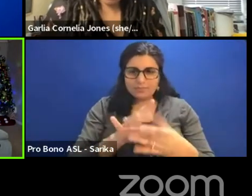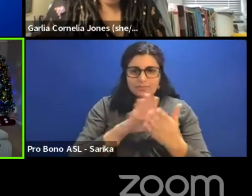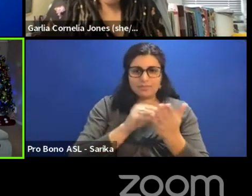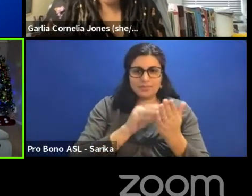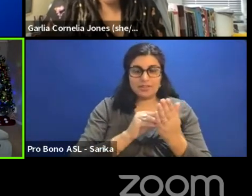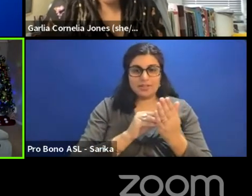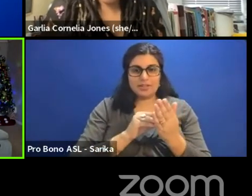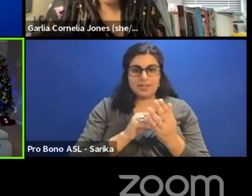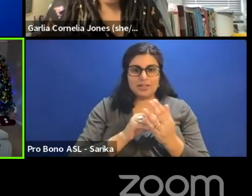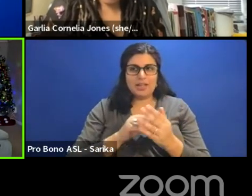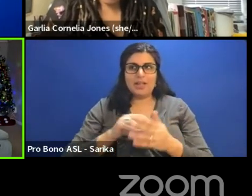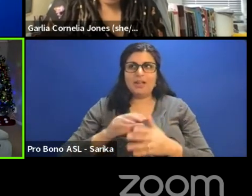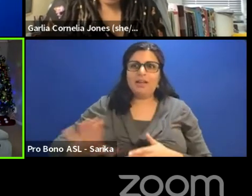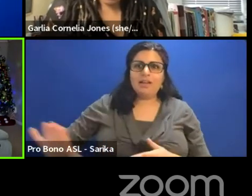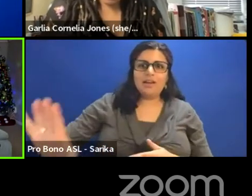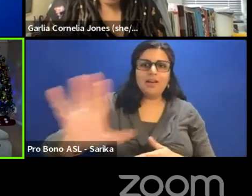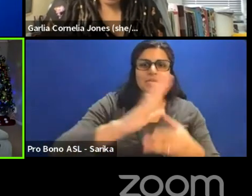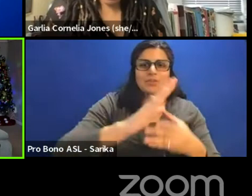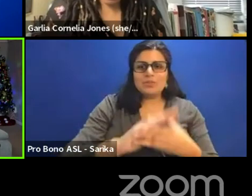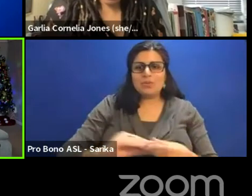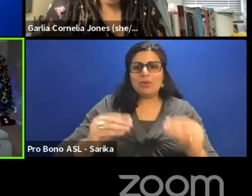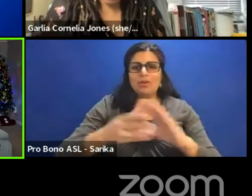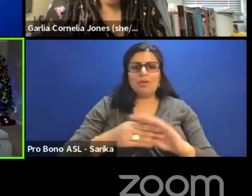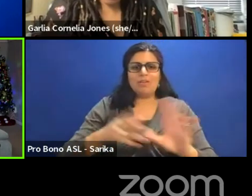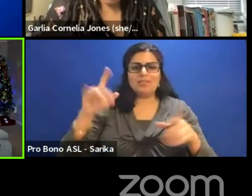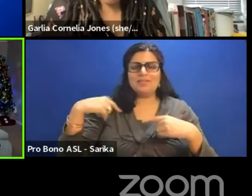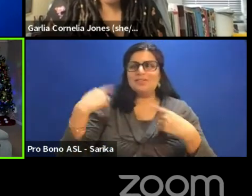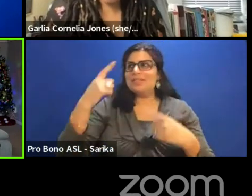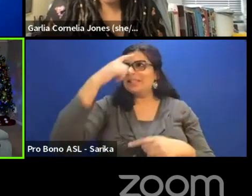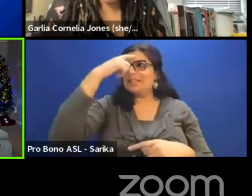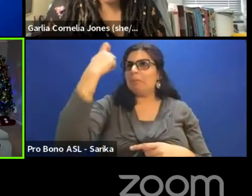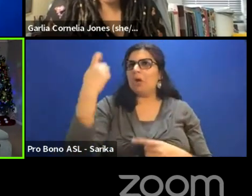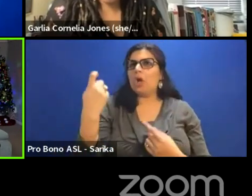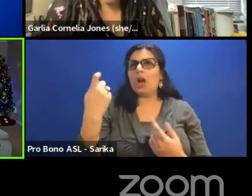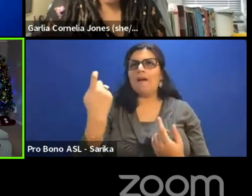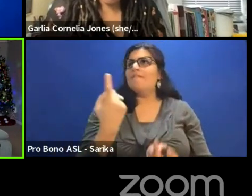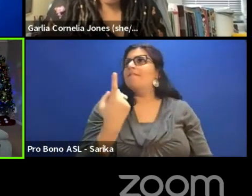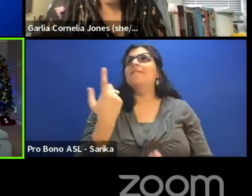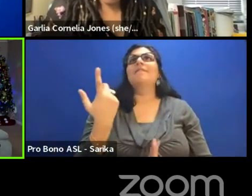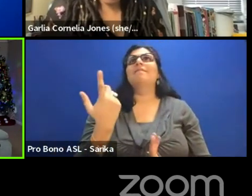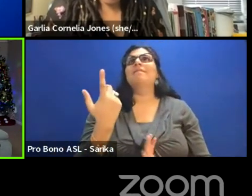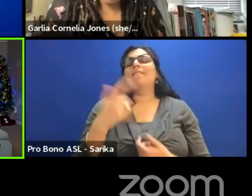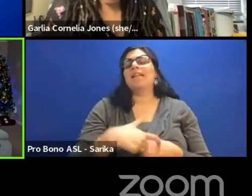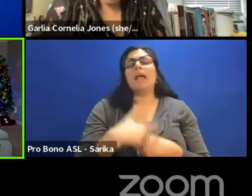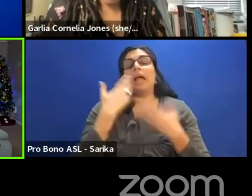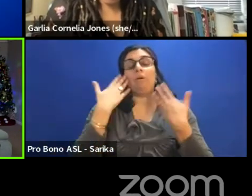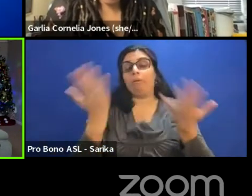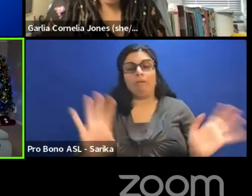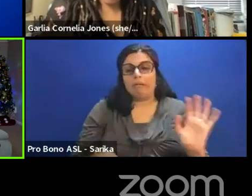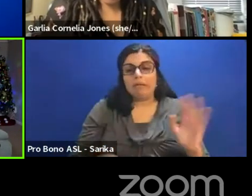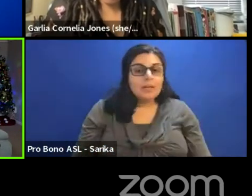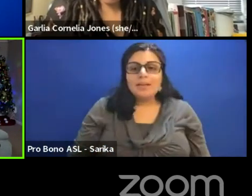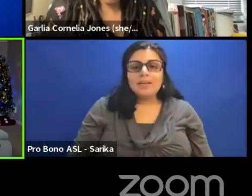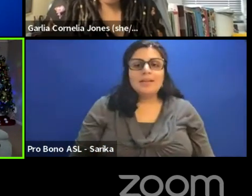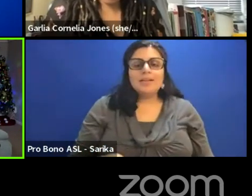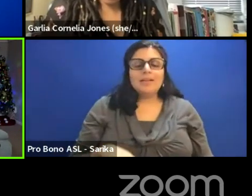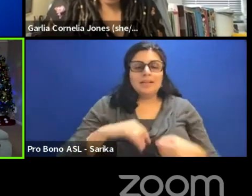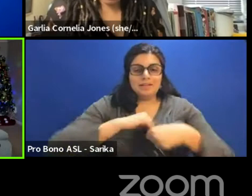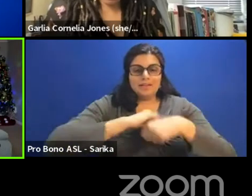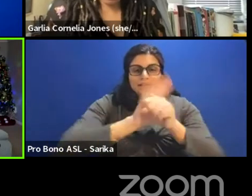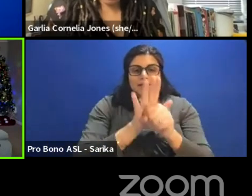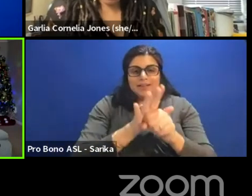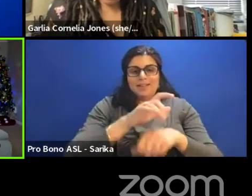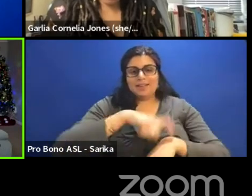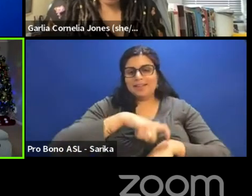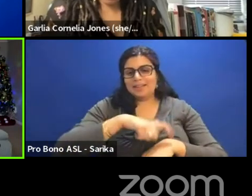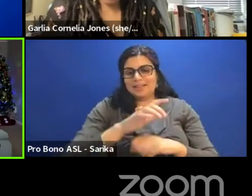people's stories, like over, I guess, was it the summer? Time is weird. But sometimes since the pandemic, when Zaz Powell's been